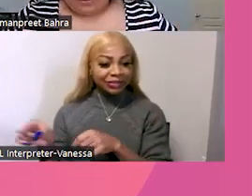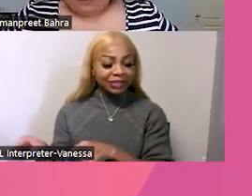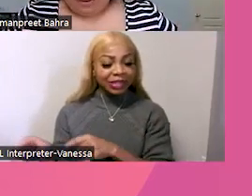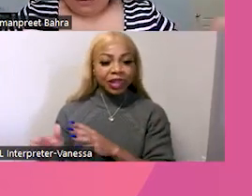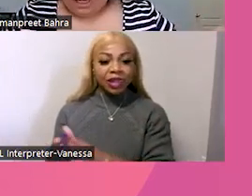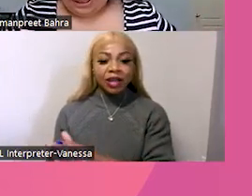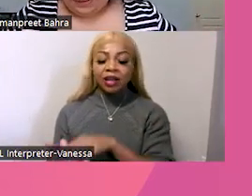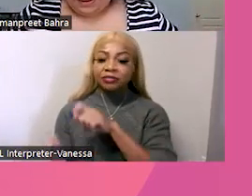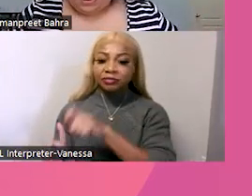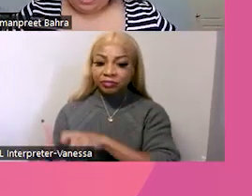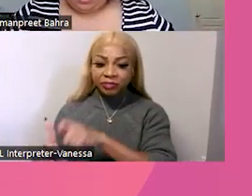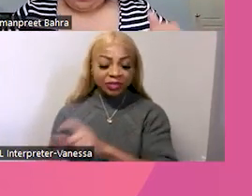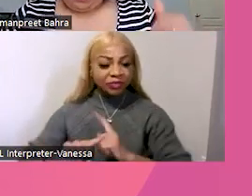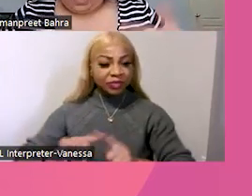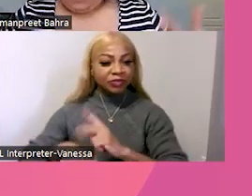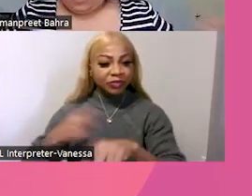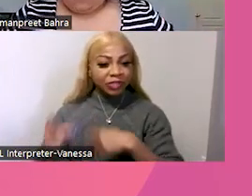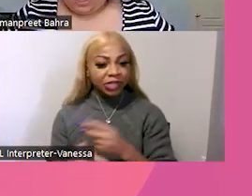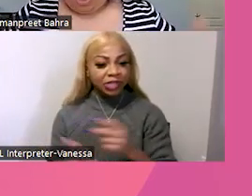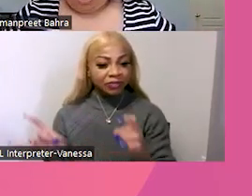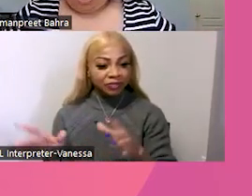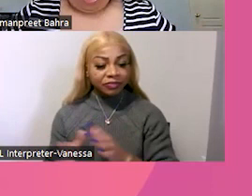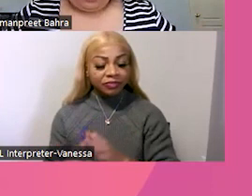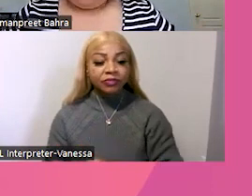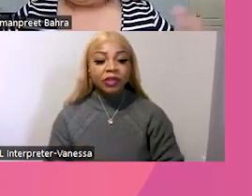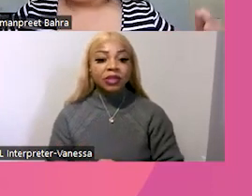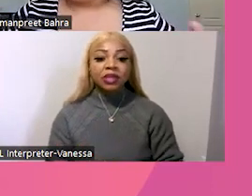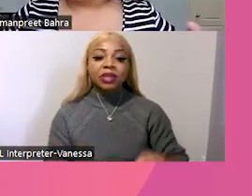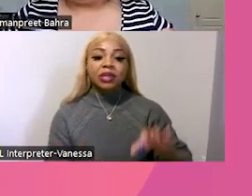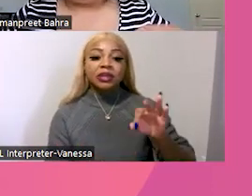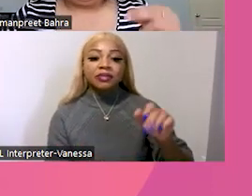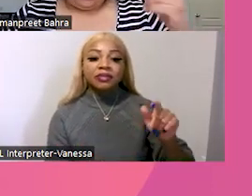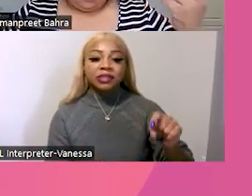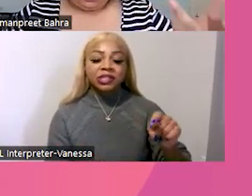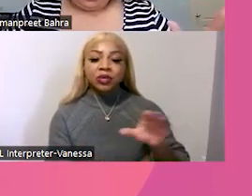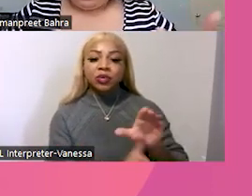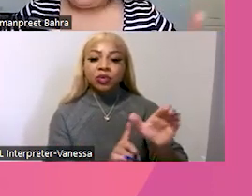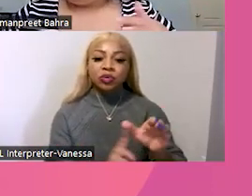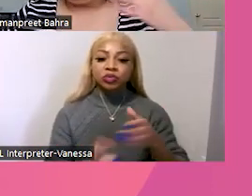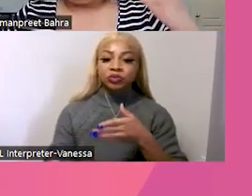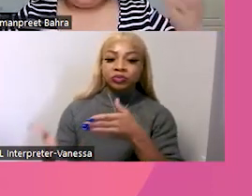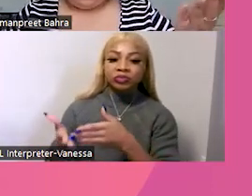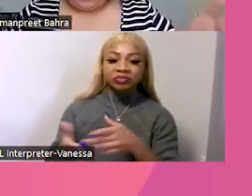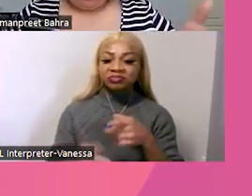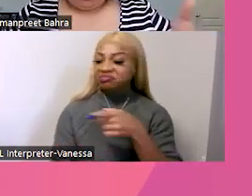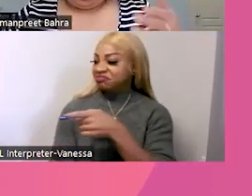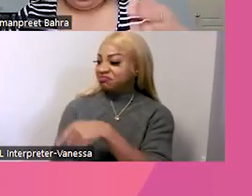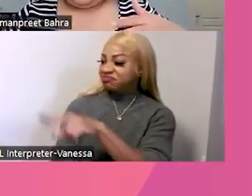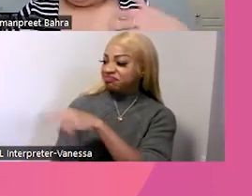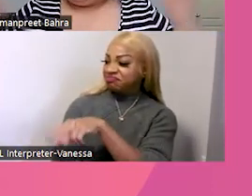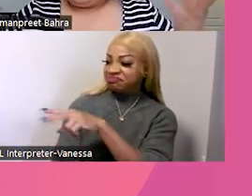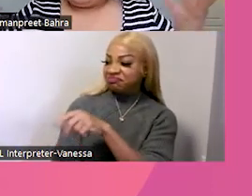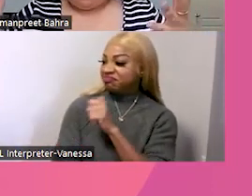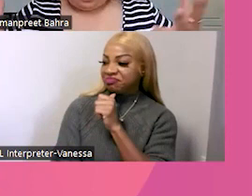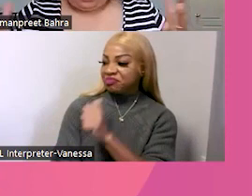variety of forms of violence. So these anti-fat cultural tropes of fat people as undesirable, asexual,